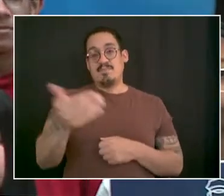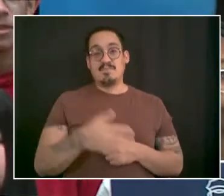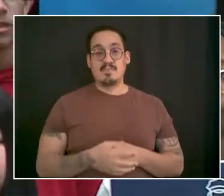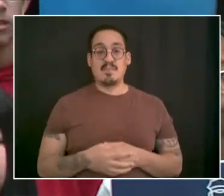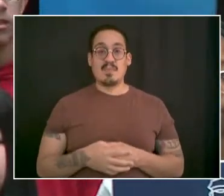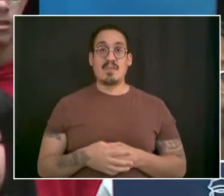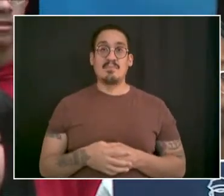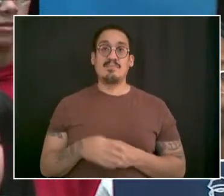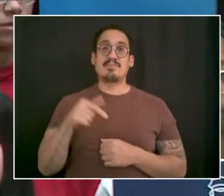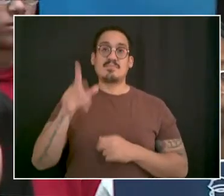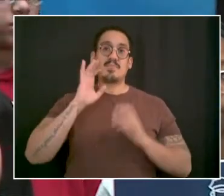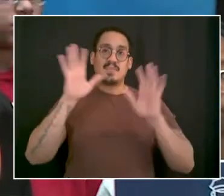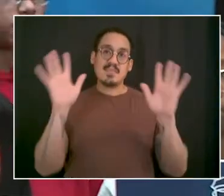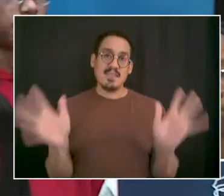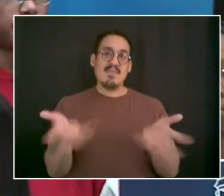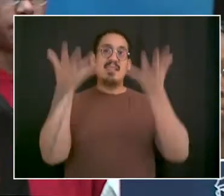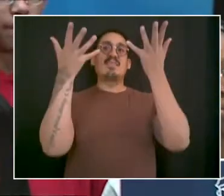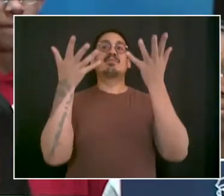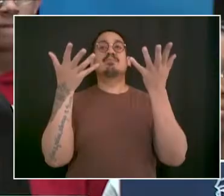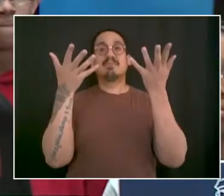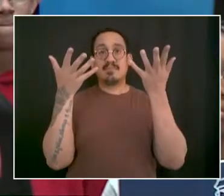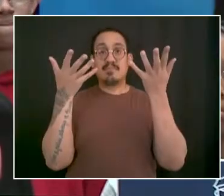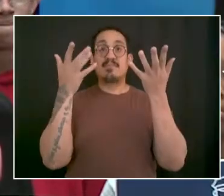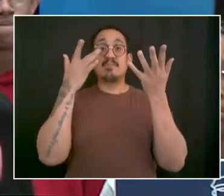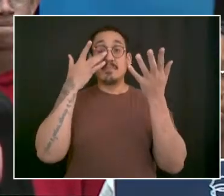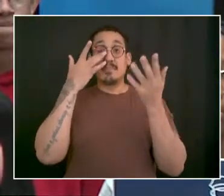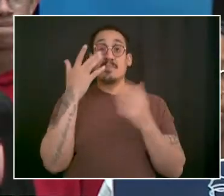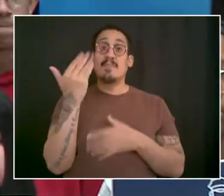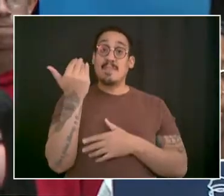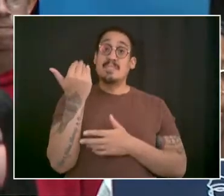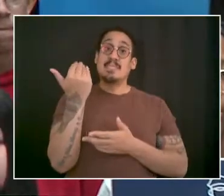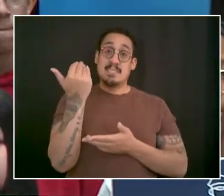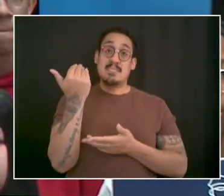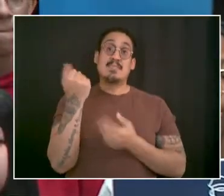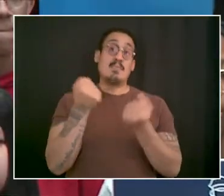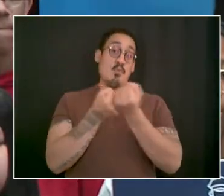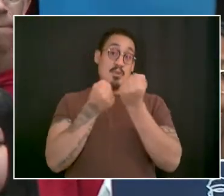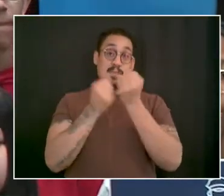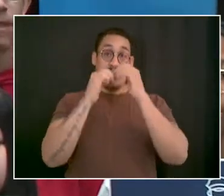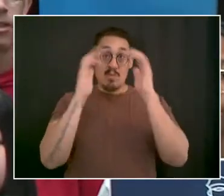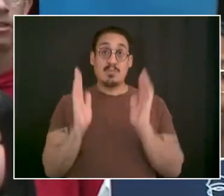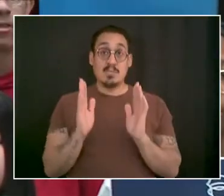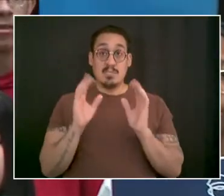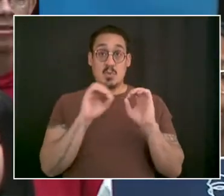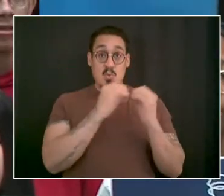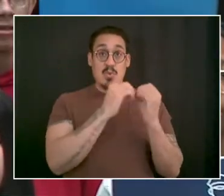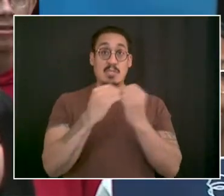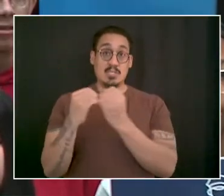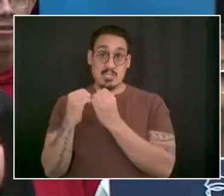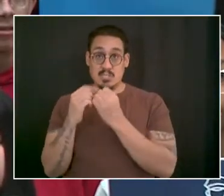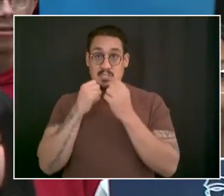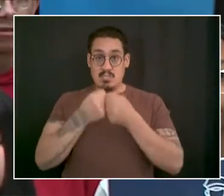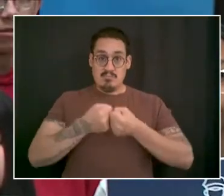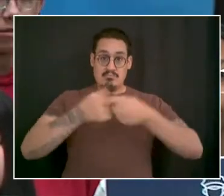city's 15 for 15 supportive housing initiative and create and preserve over